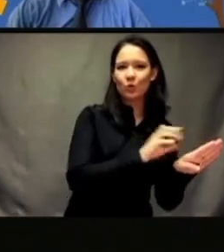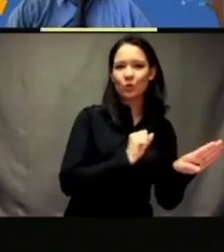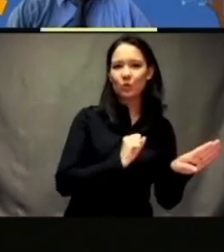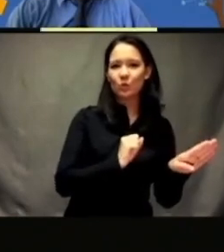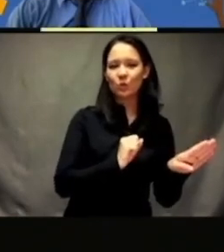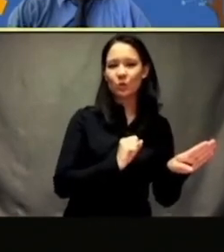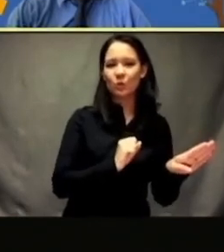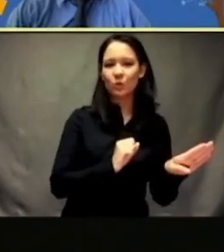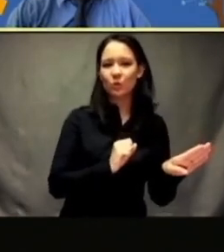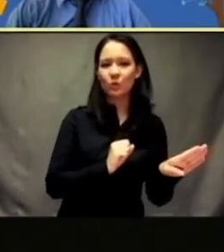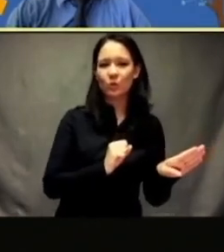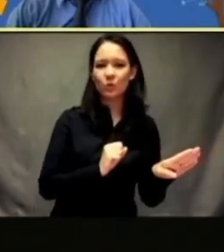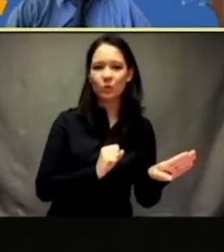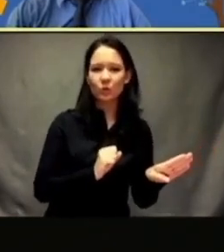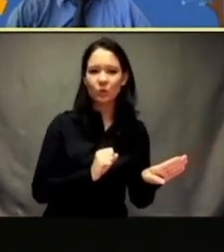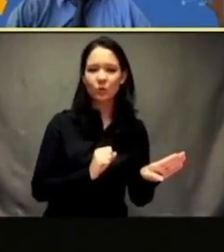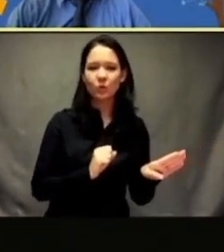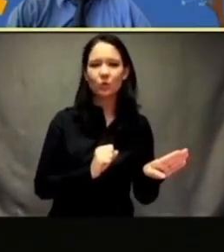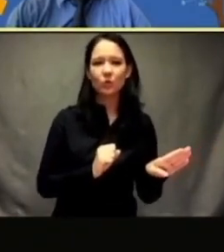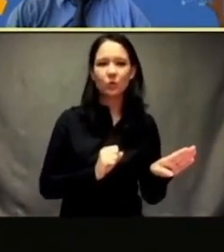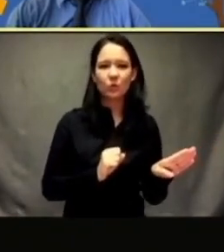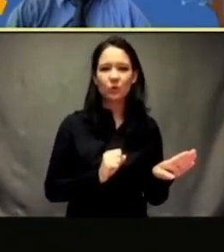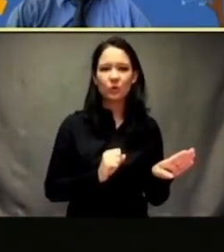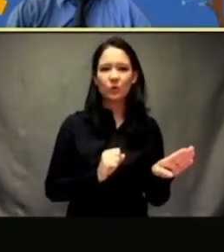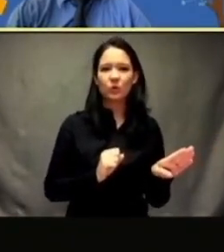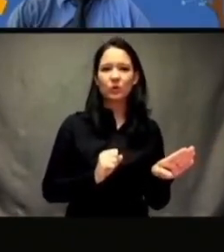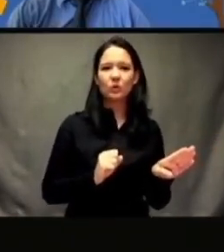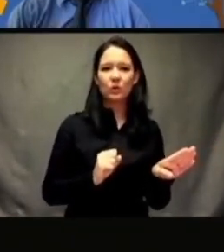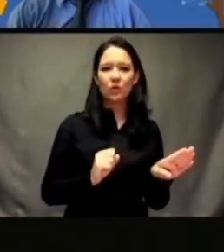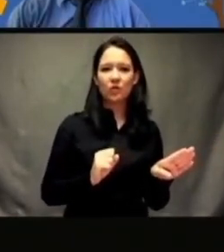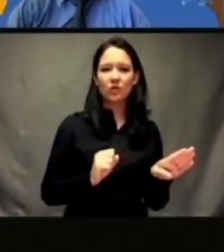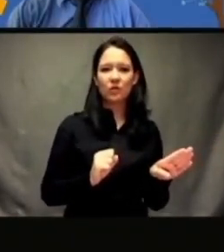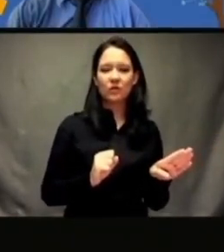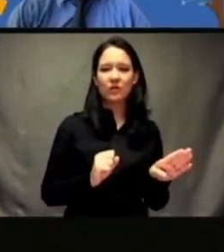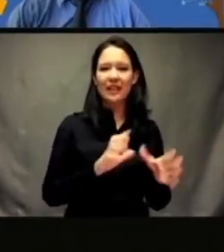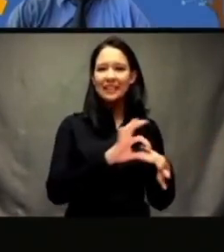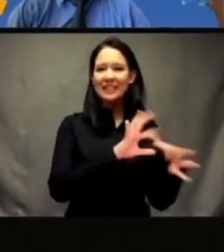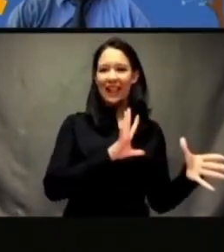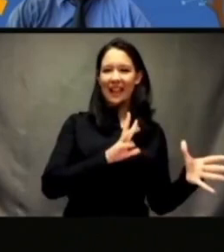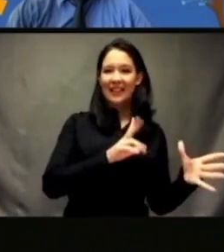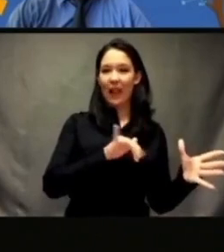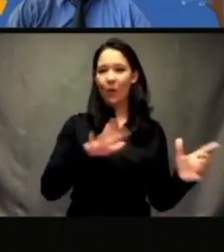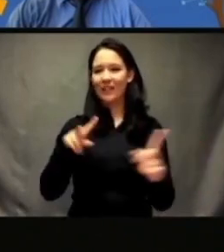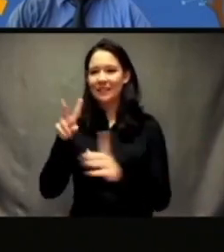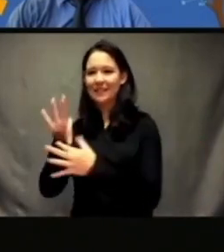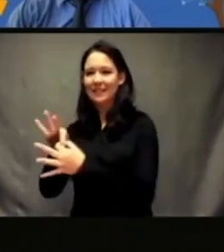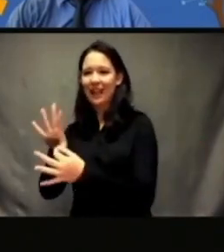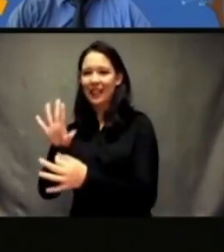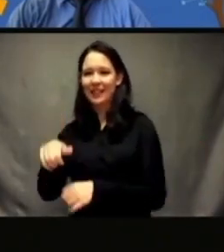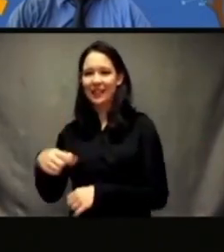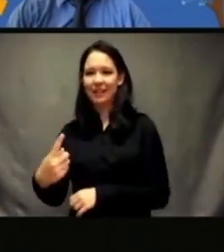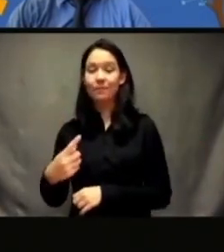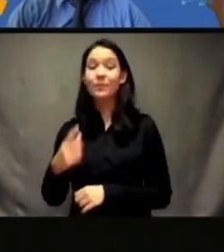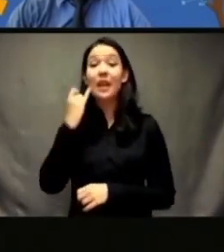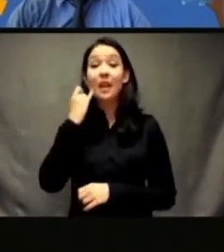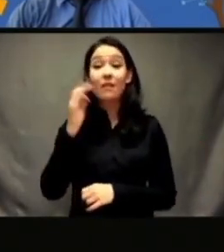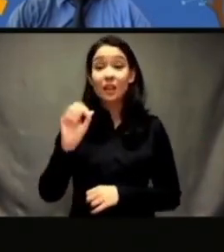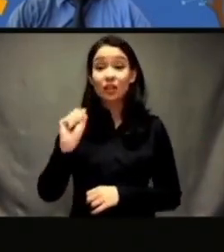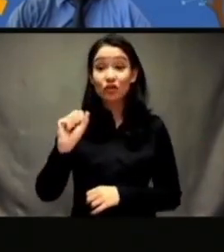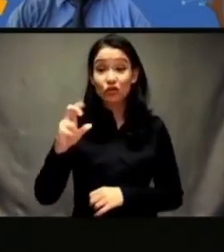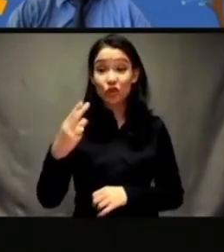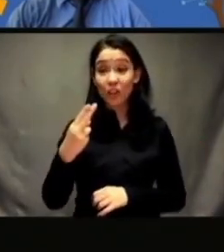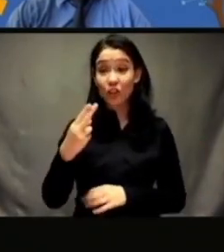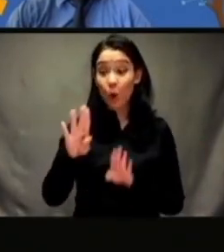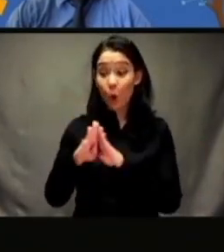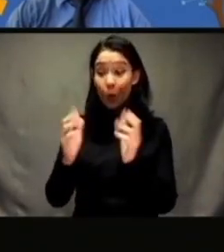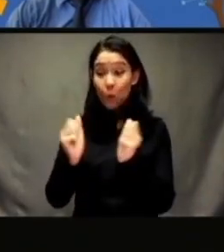That's Actually, I don't for need to close it. I just need to disconnect it. this is important. If you have a Scratch project open with microbit and then